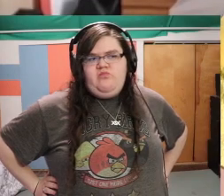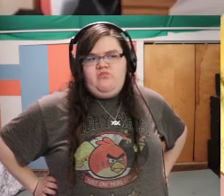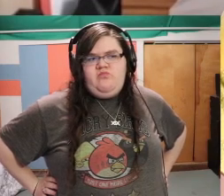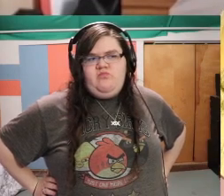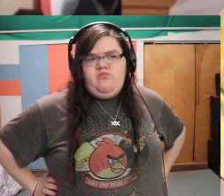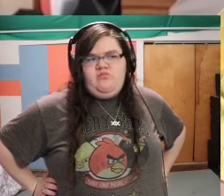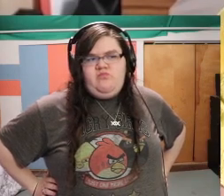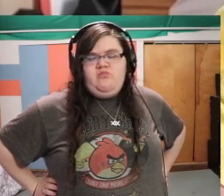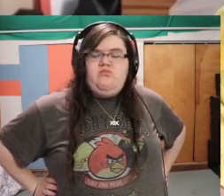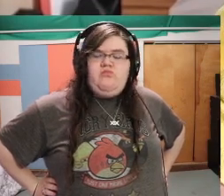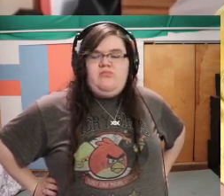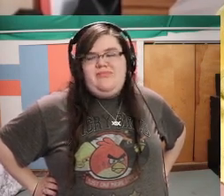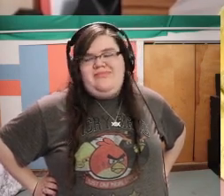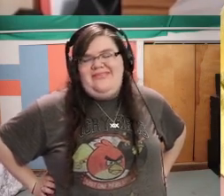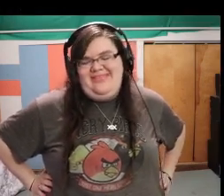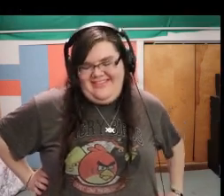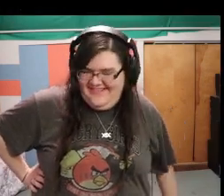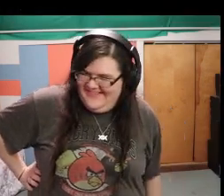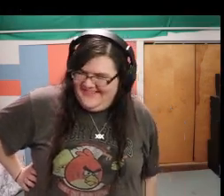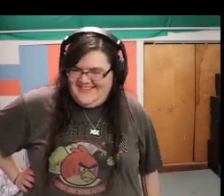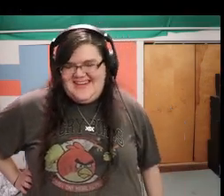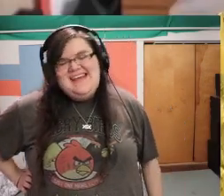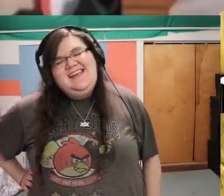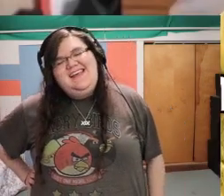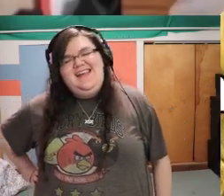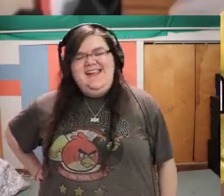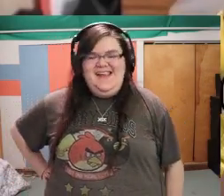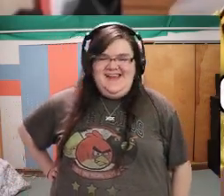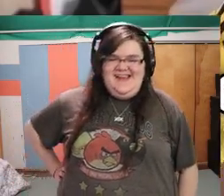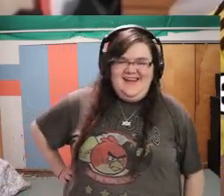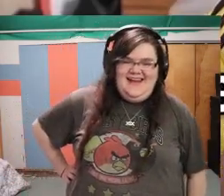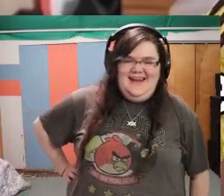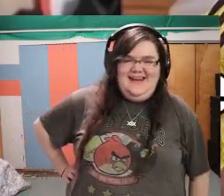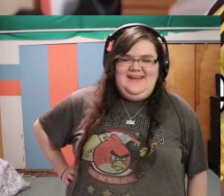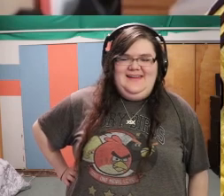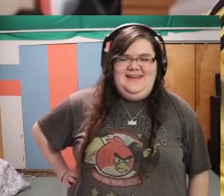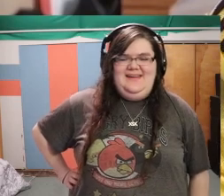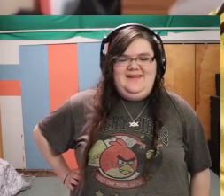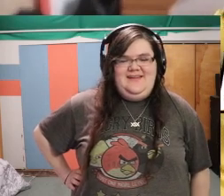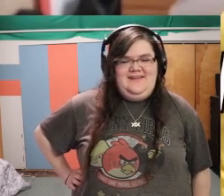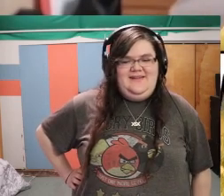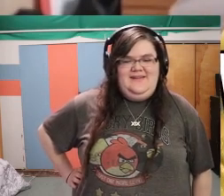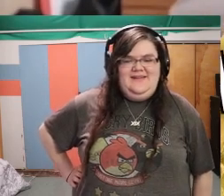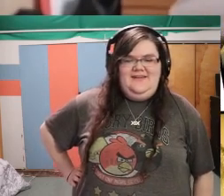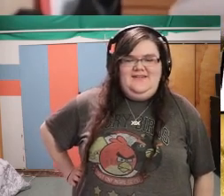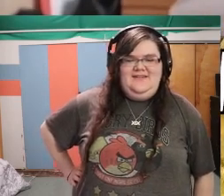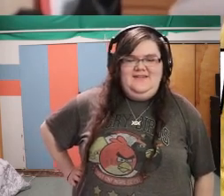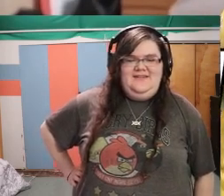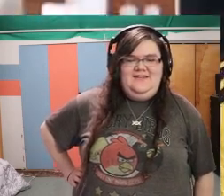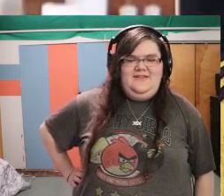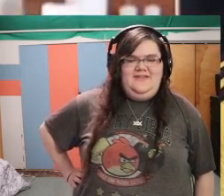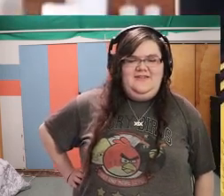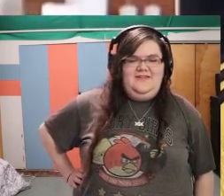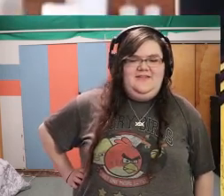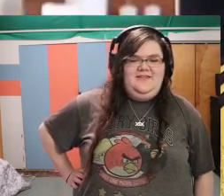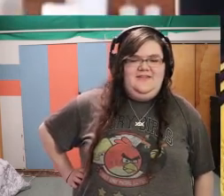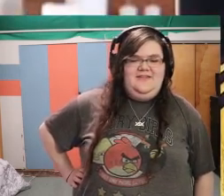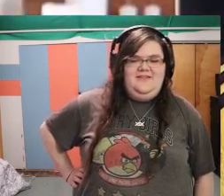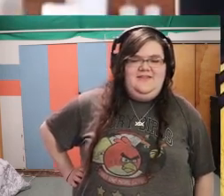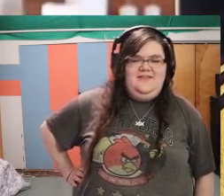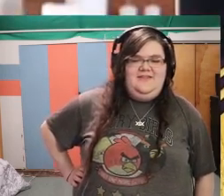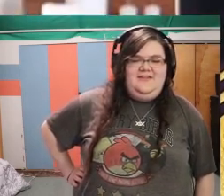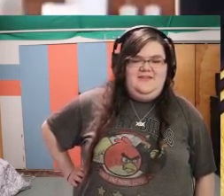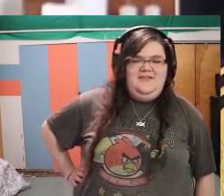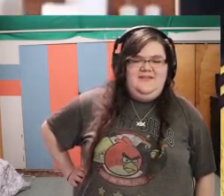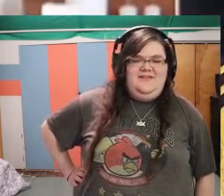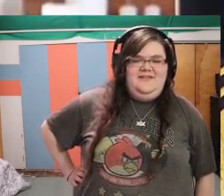Faye Sensei would slap that fucking bitch up. What question go? If one day you woke up and you were invisible, what's the first thing you're gonna do? You know what? I think I'm just